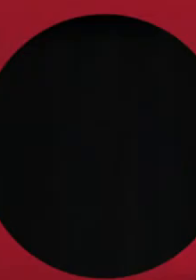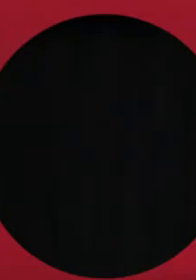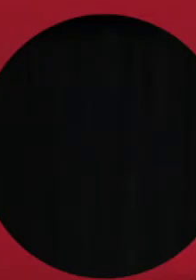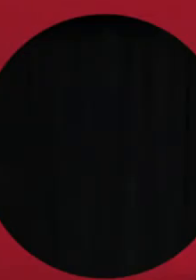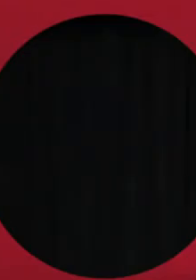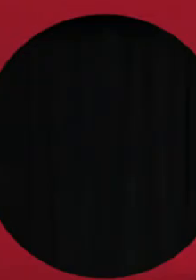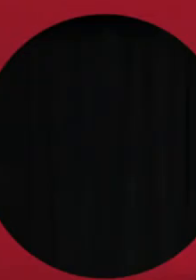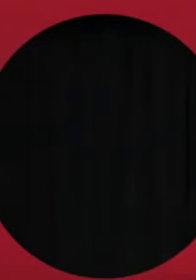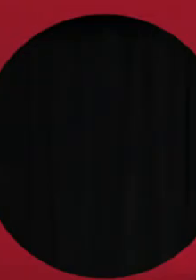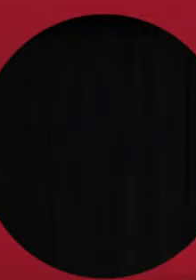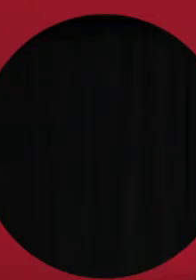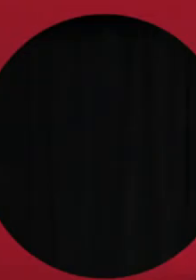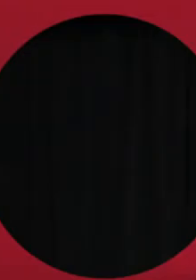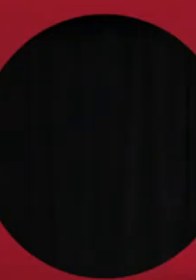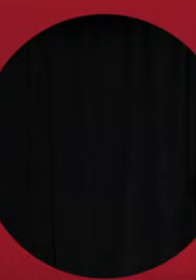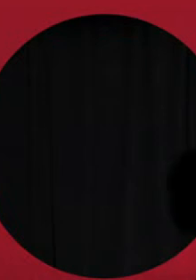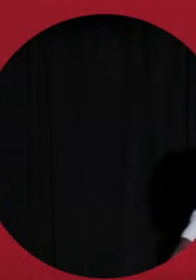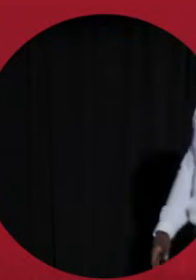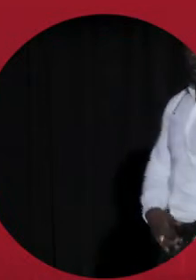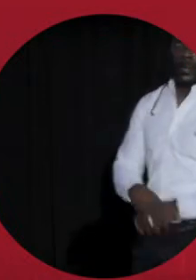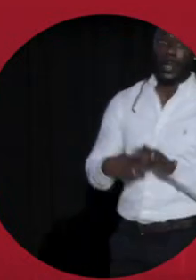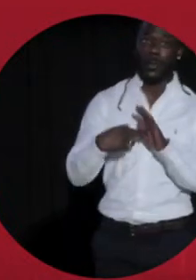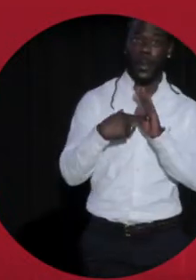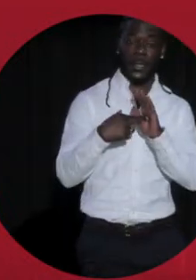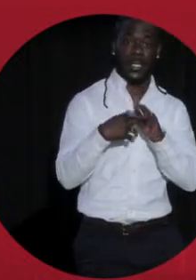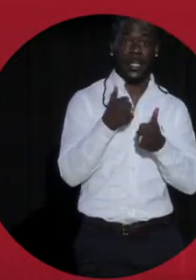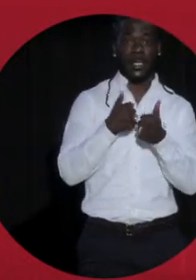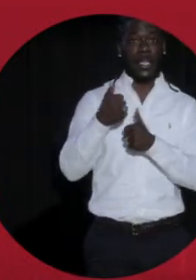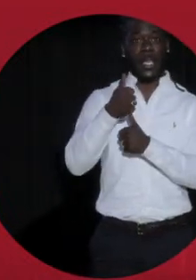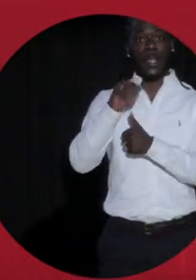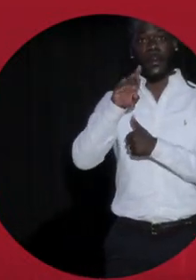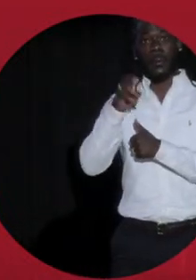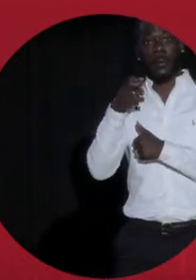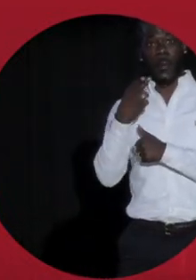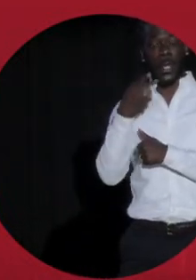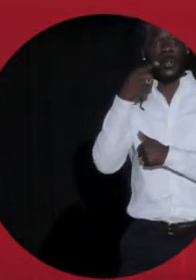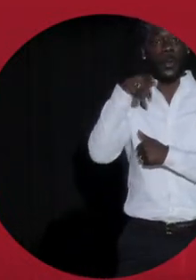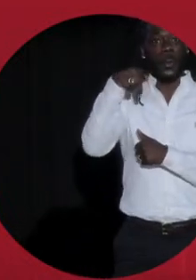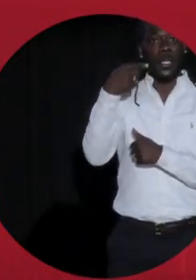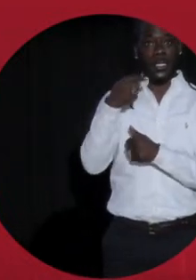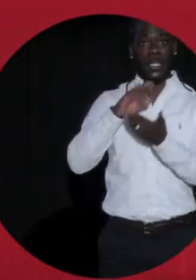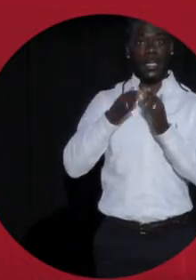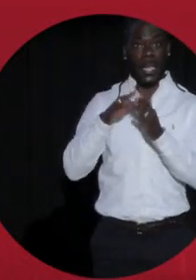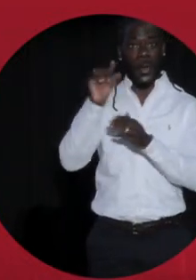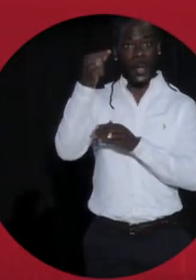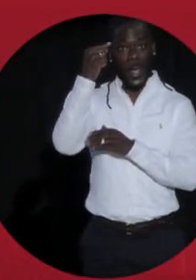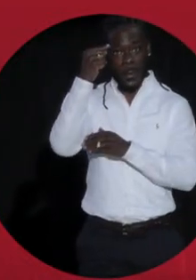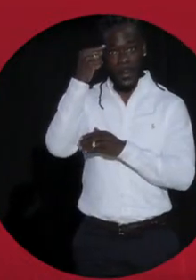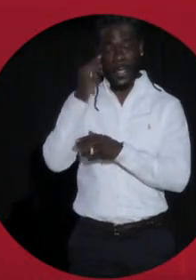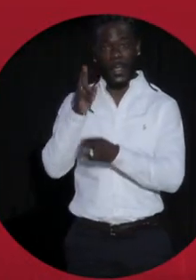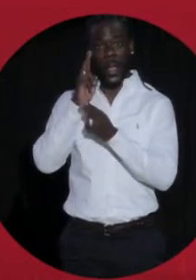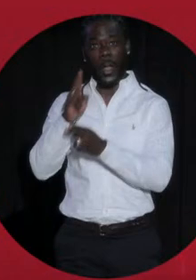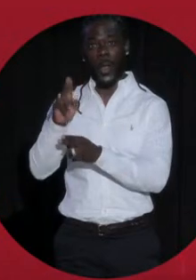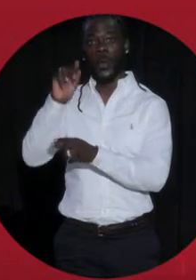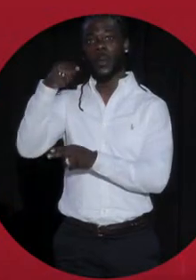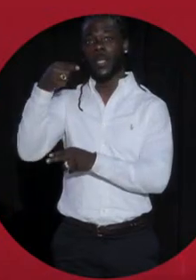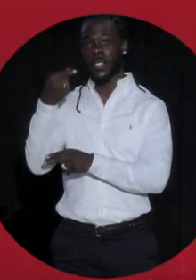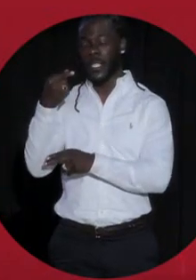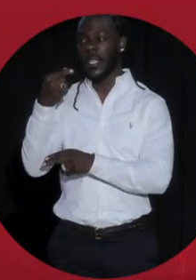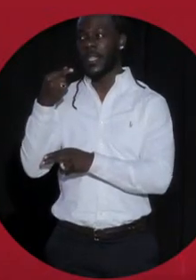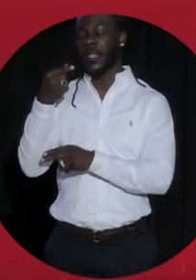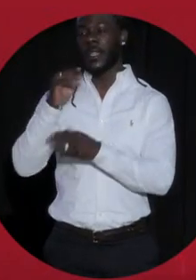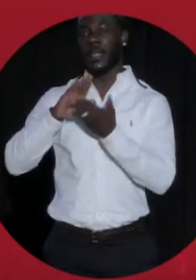And representing the executive branch of Prince George's County government, the Honorable Prince George's